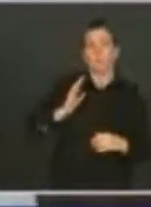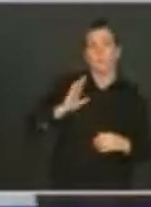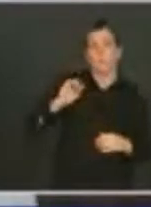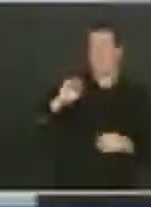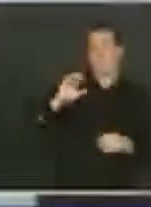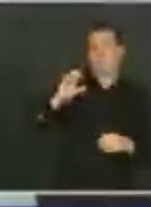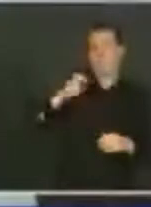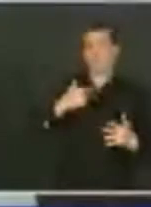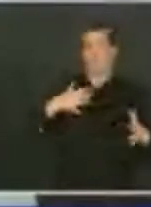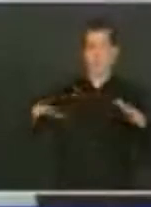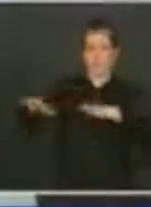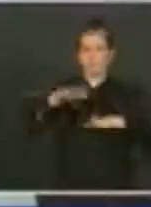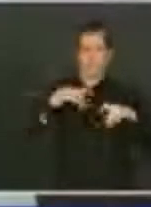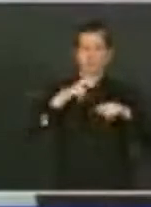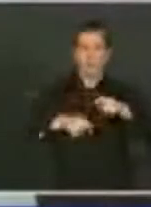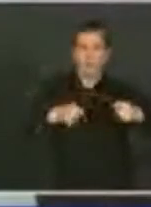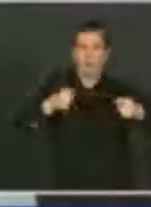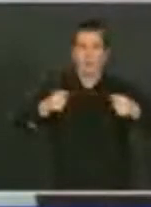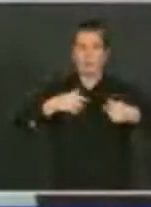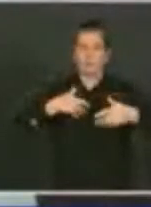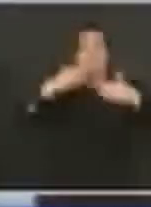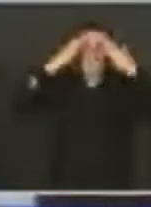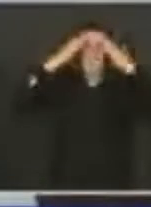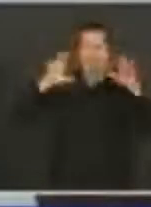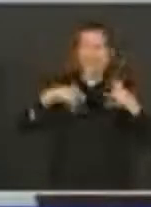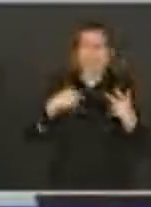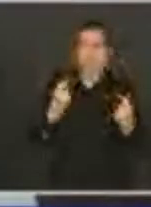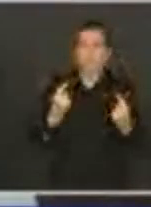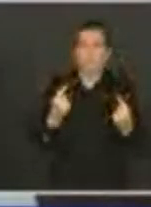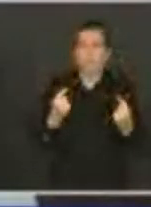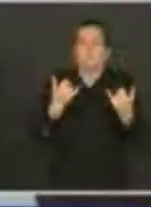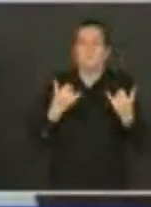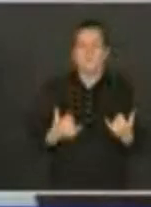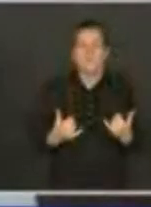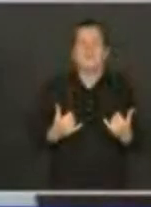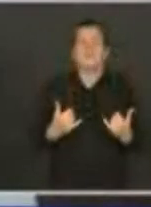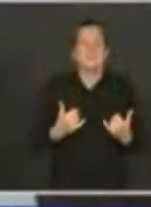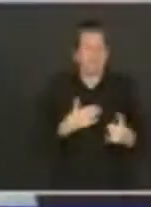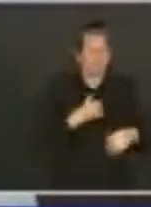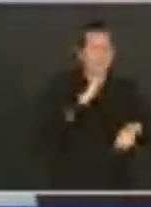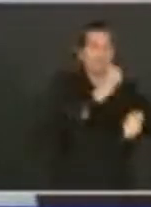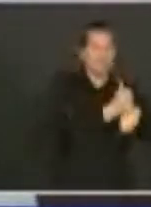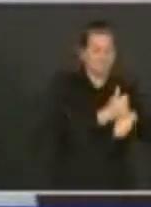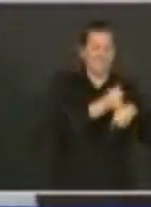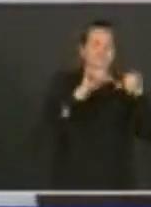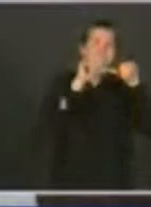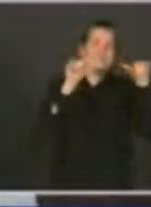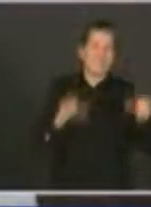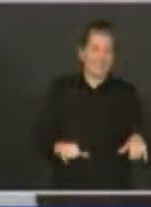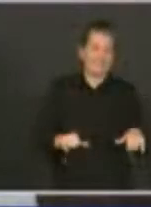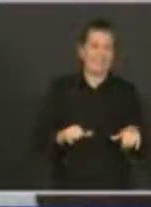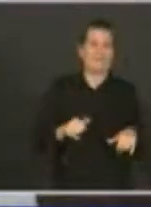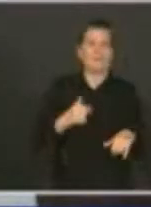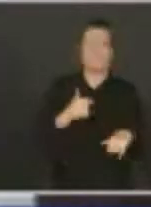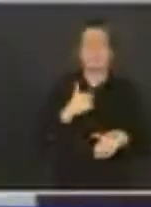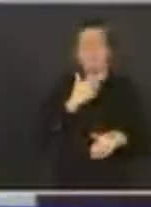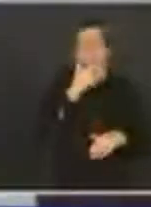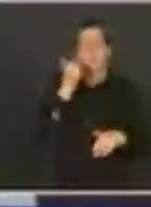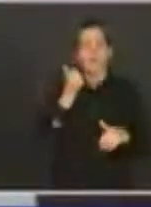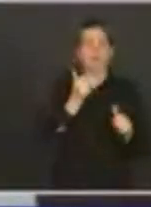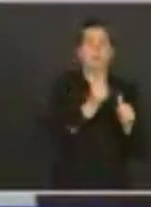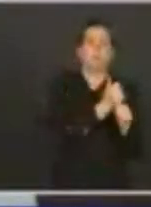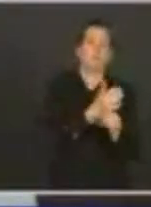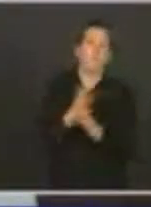that has been doing ongoing surveillance testing of our staff and residents in nursing homes.